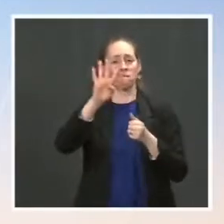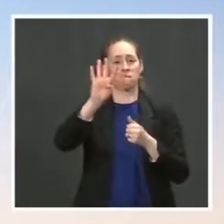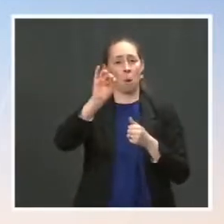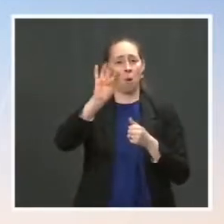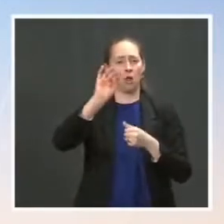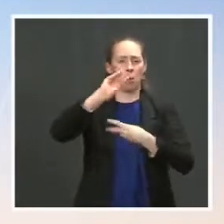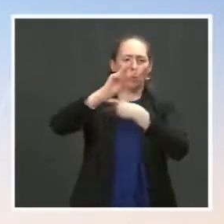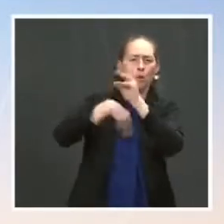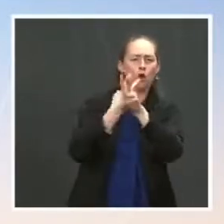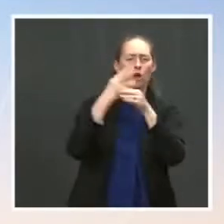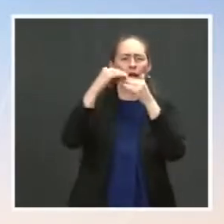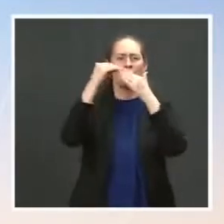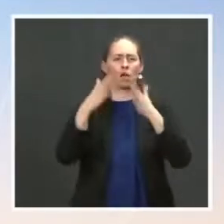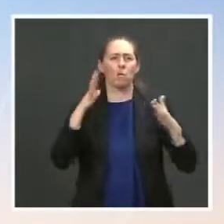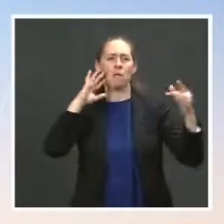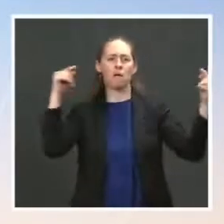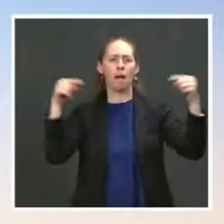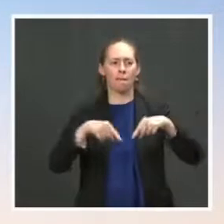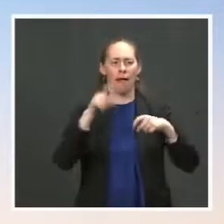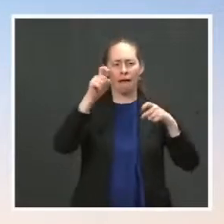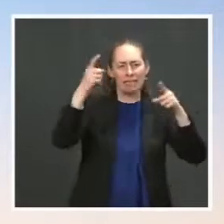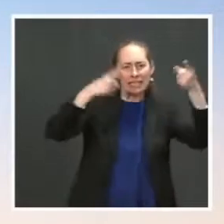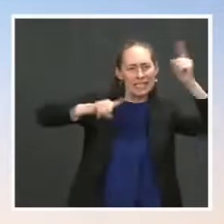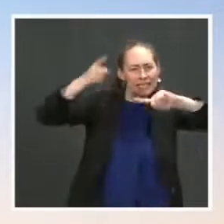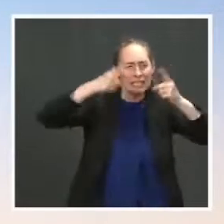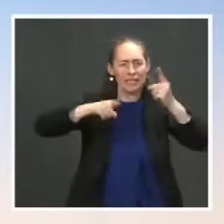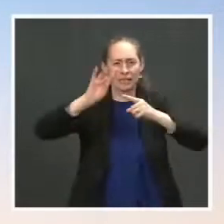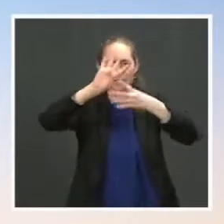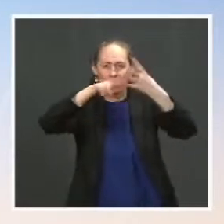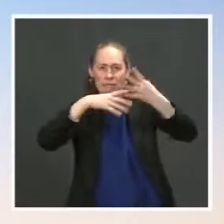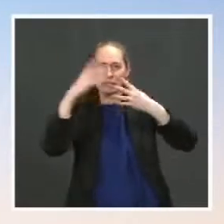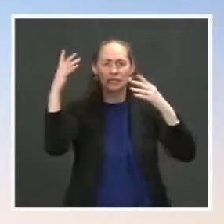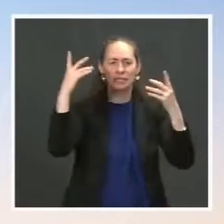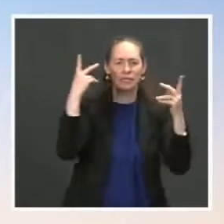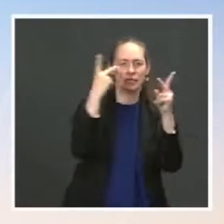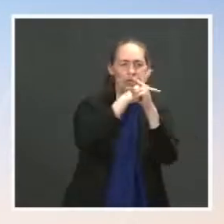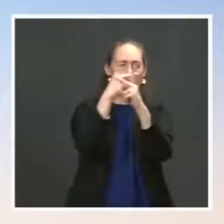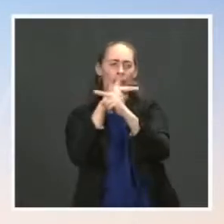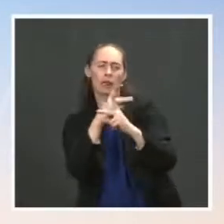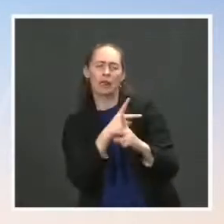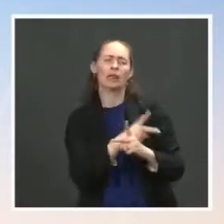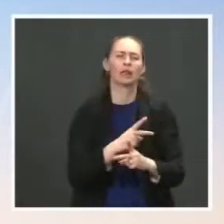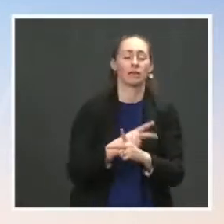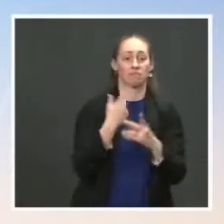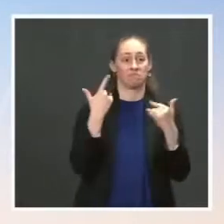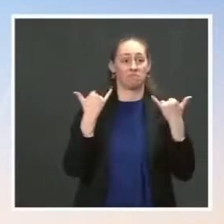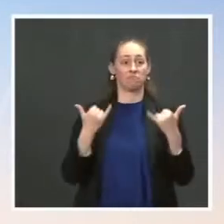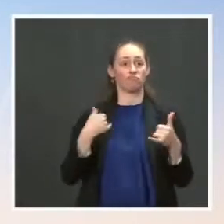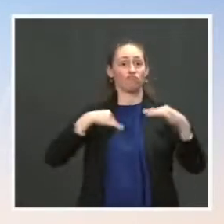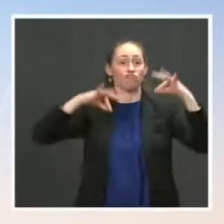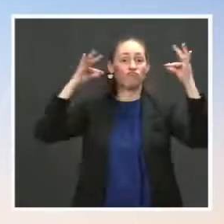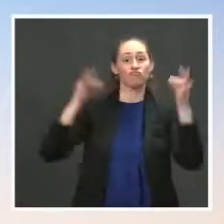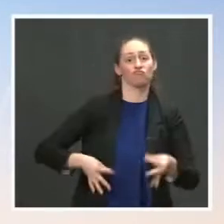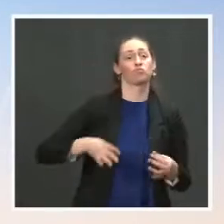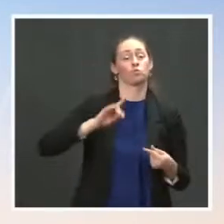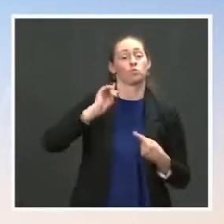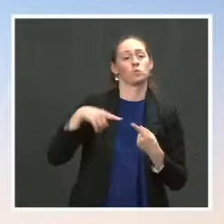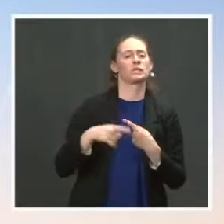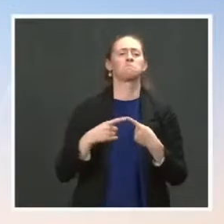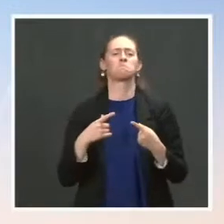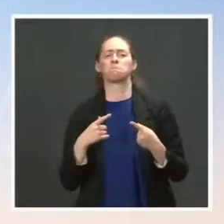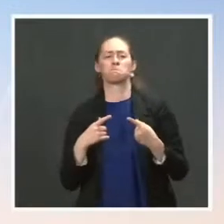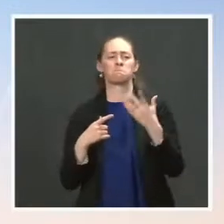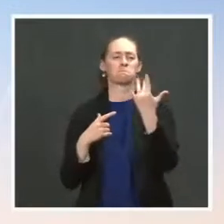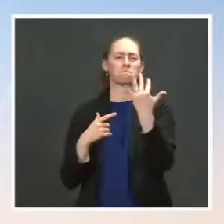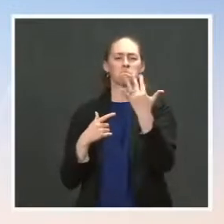of scheduling to be done, but I expect we won't have a final update on that until we get to be probably within days of